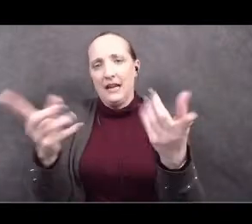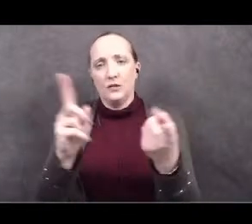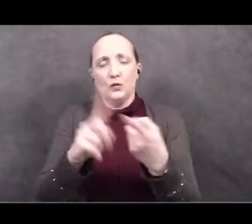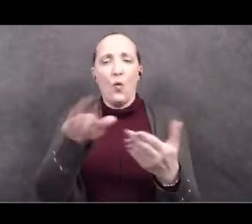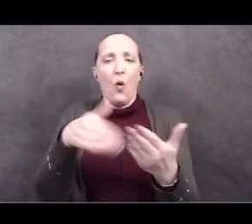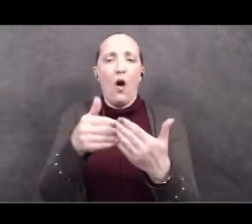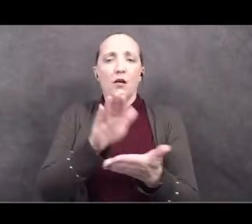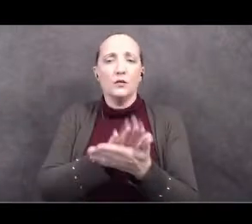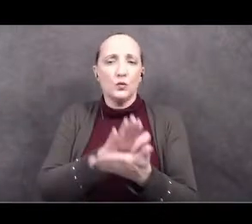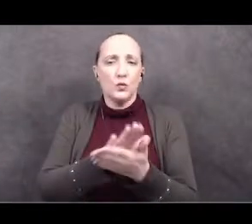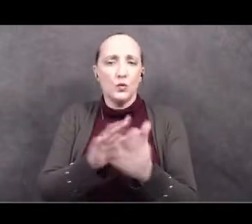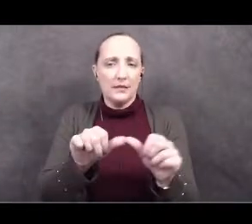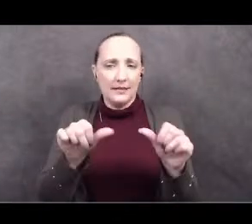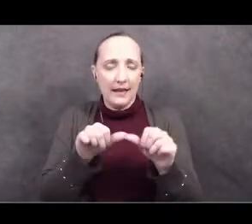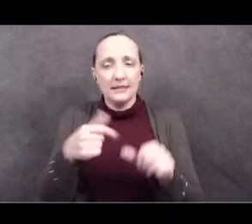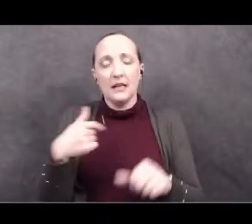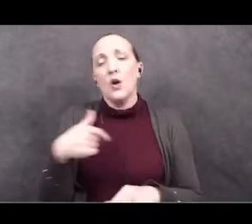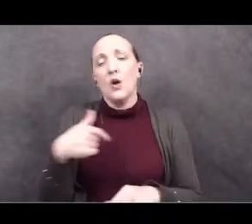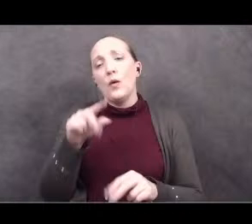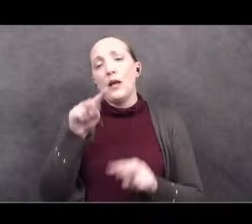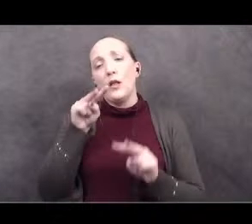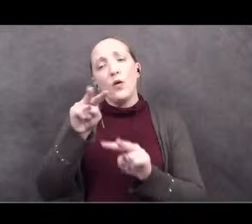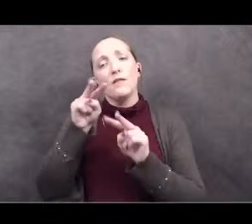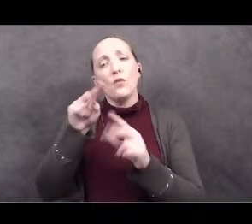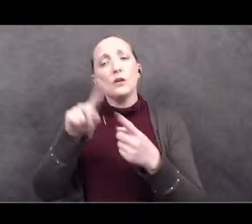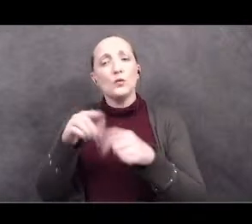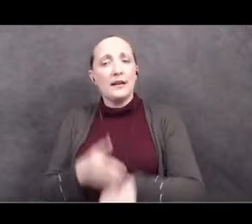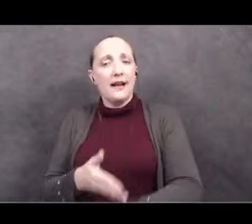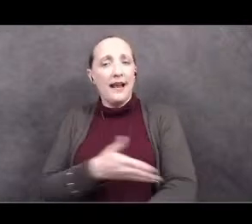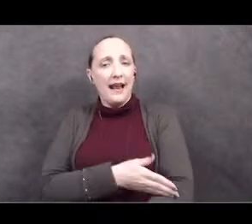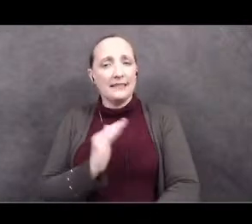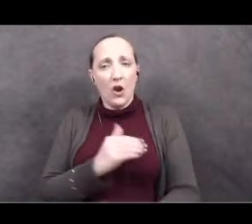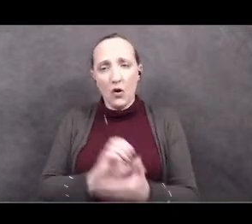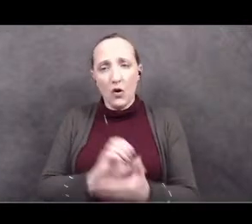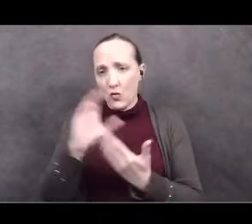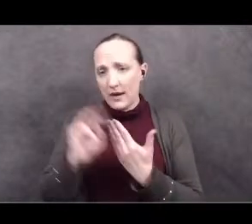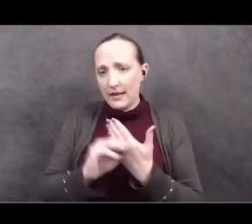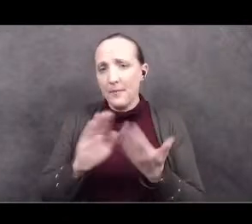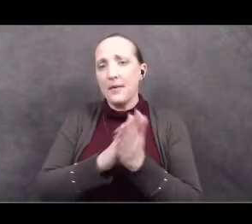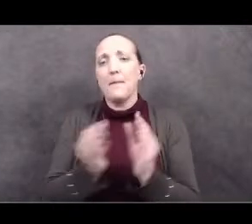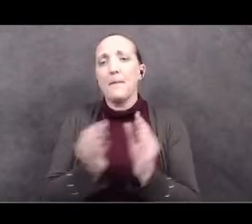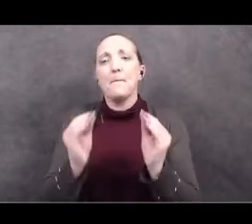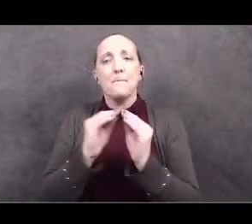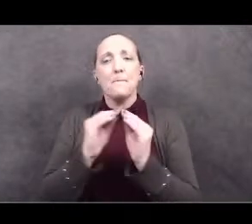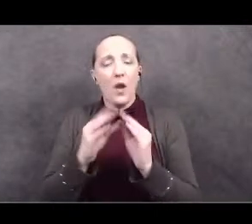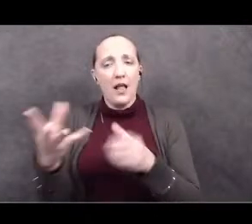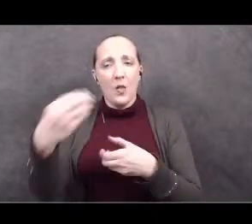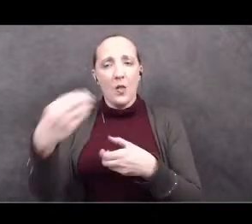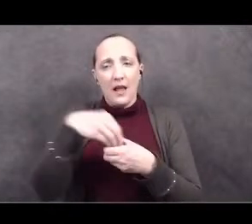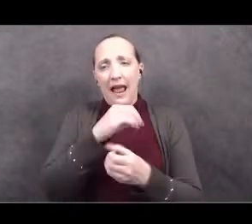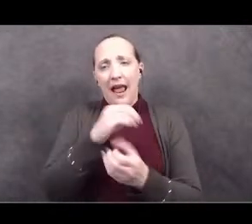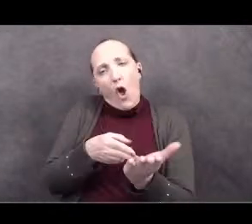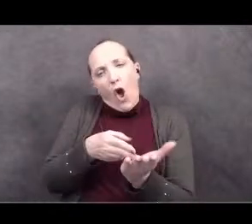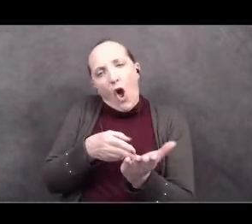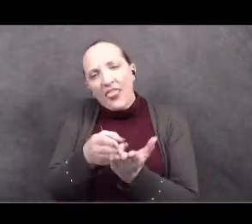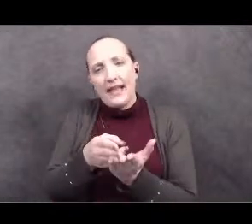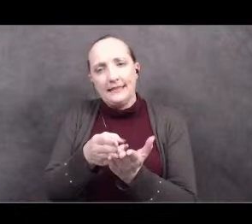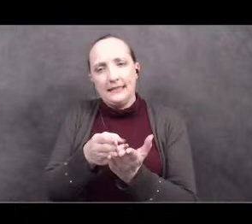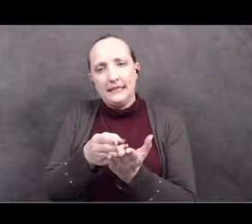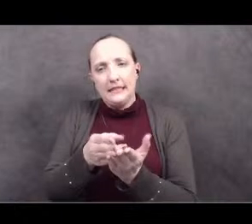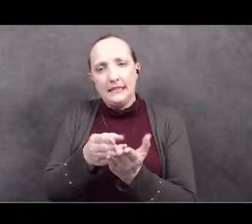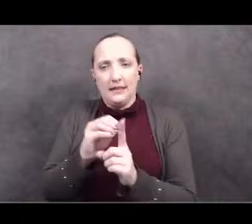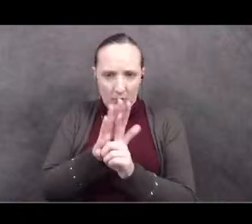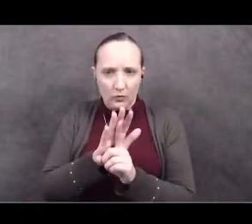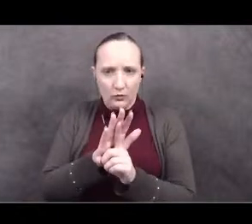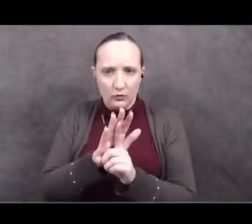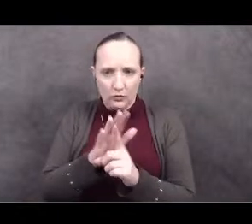opportunities like this week to enhance art curriculum so that it is more inclusive and provide authentic exposure to what we refer to